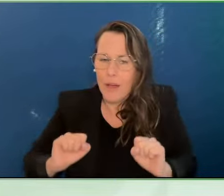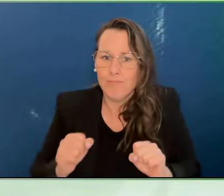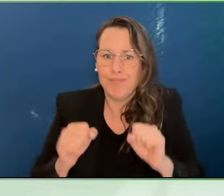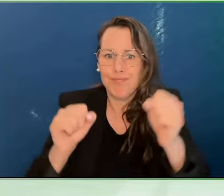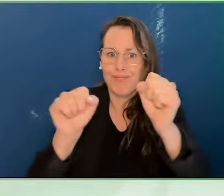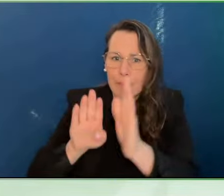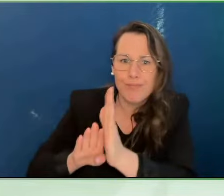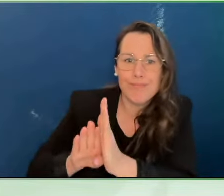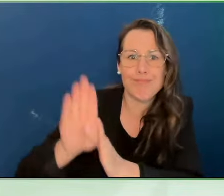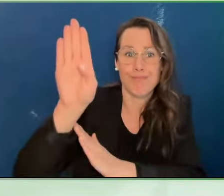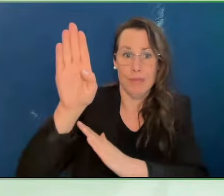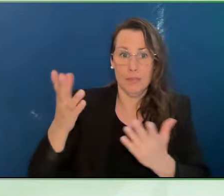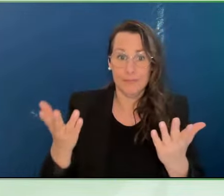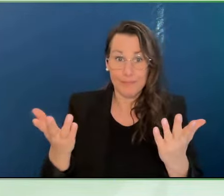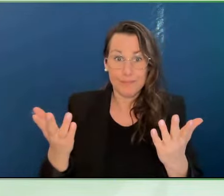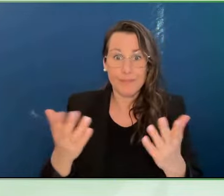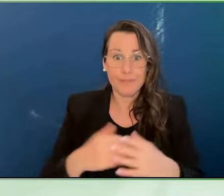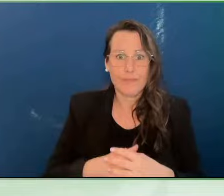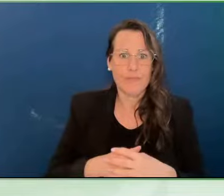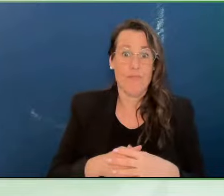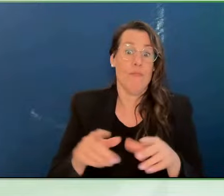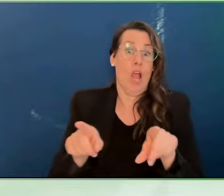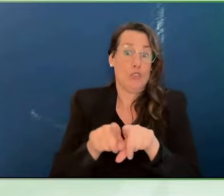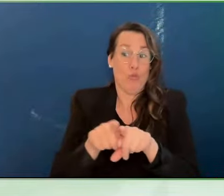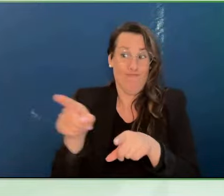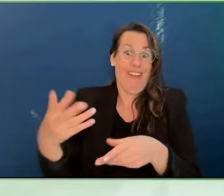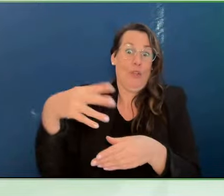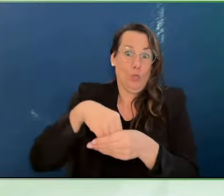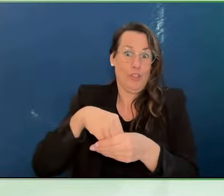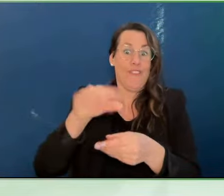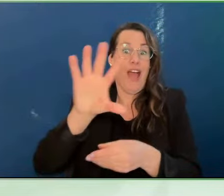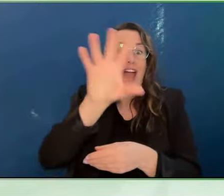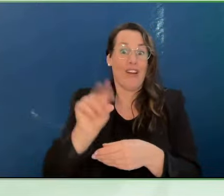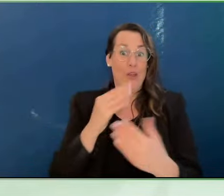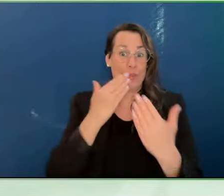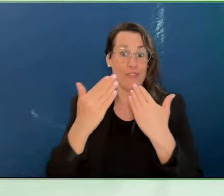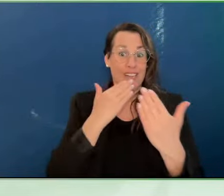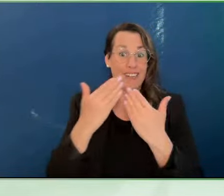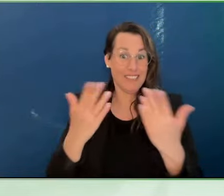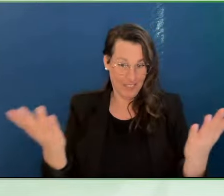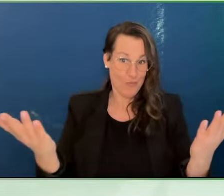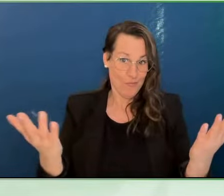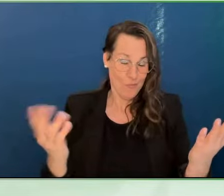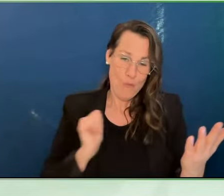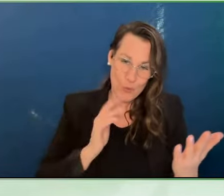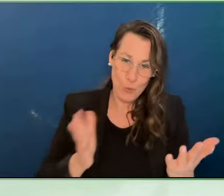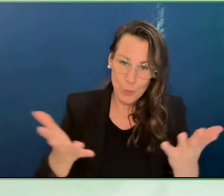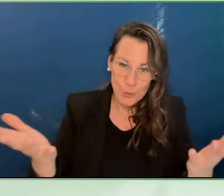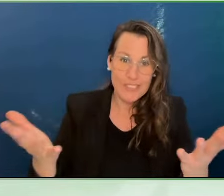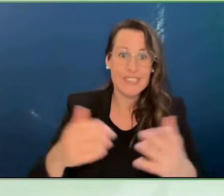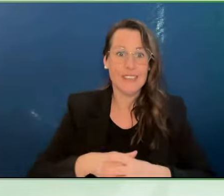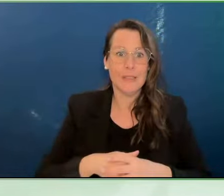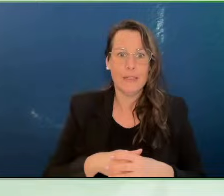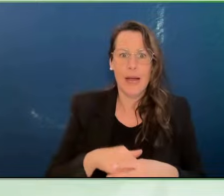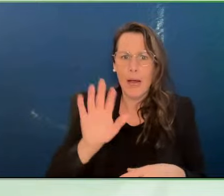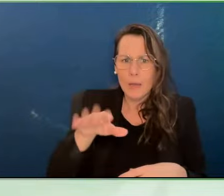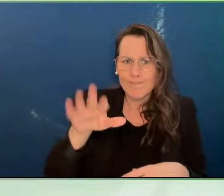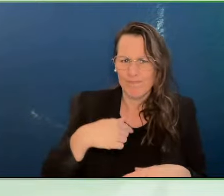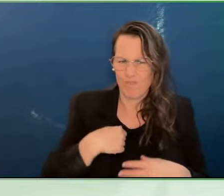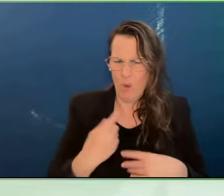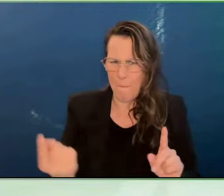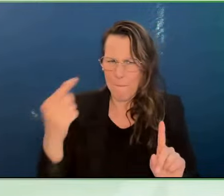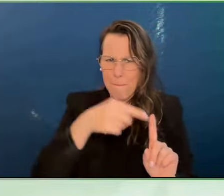What was going on is we had this amazing program teaching blind students digital skills, but we were not getting any attention